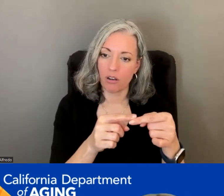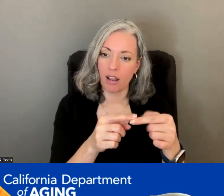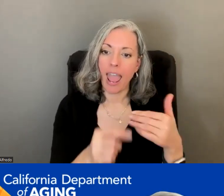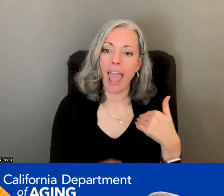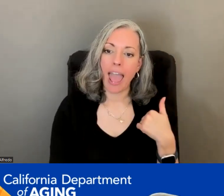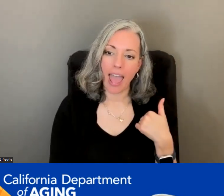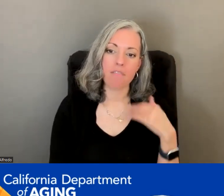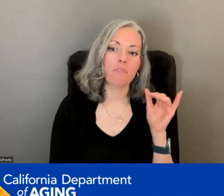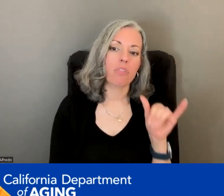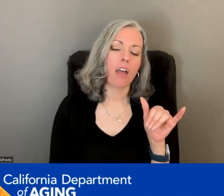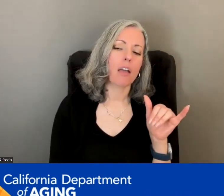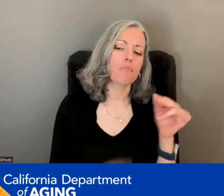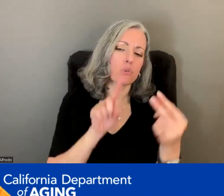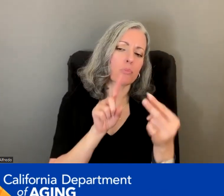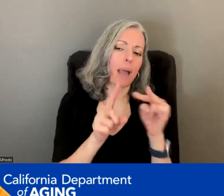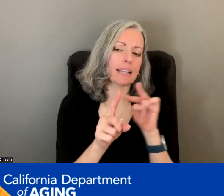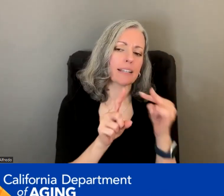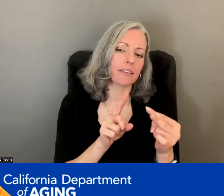that perspective of